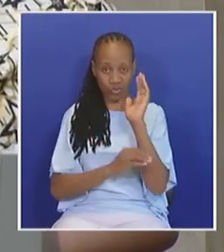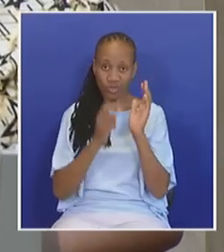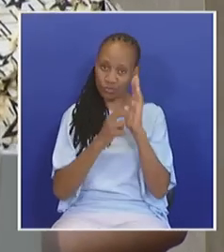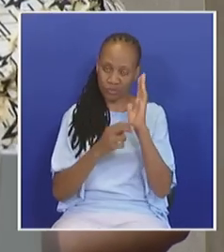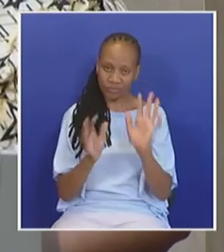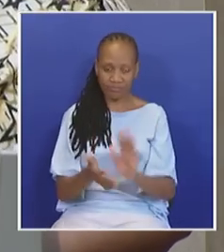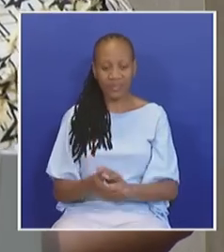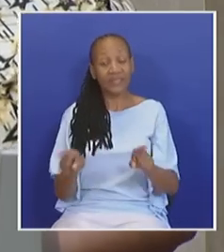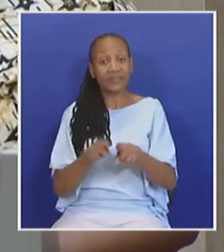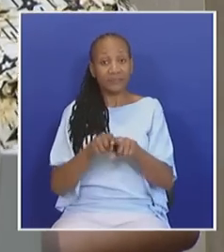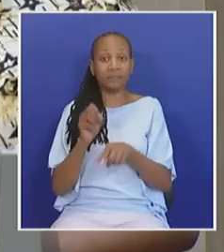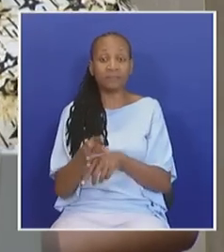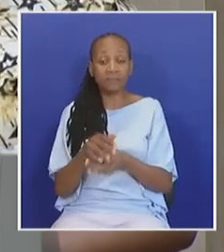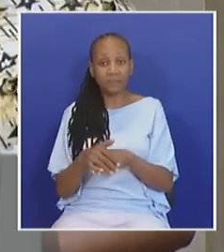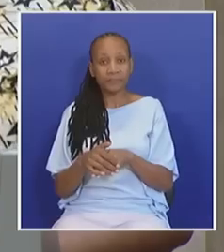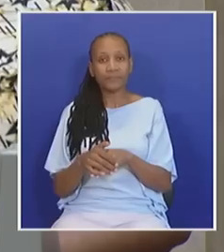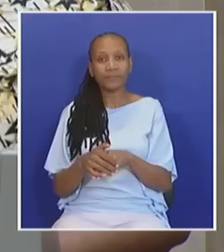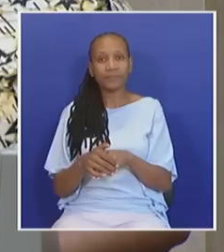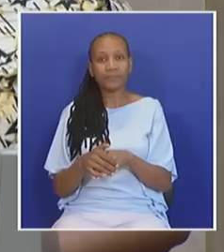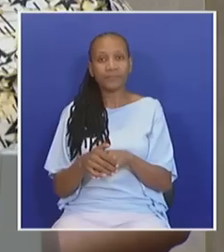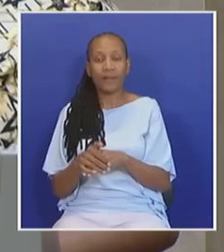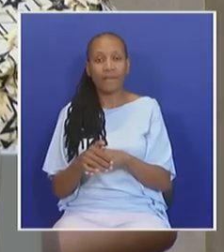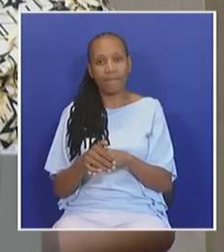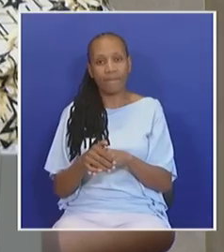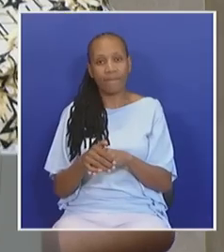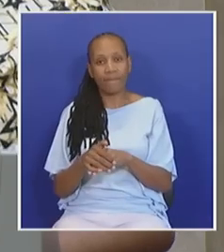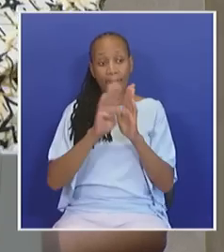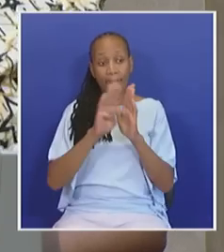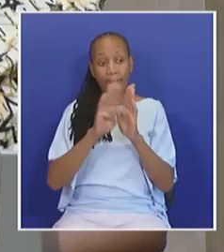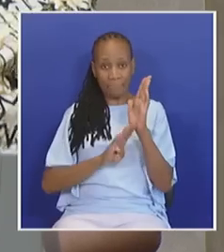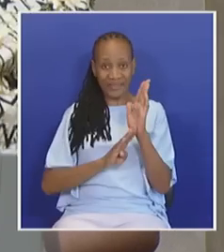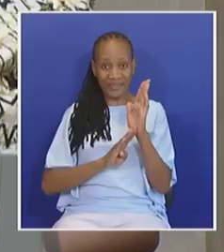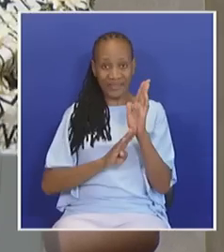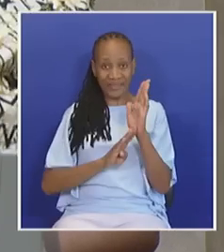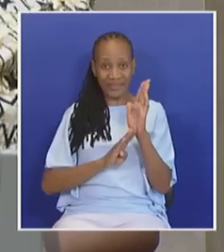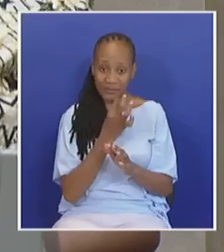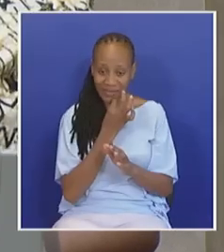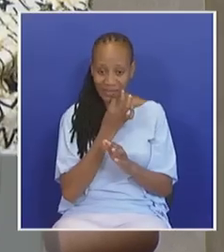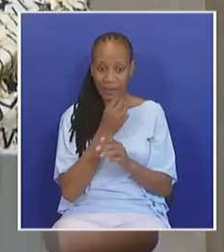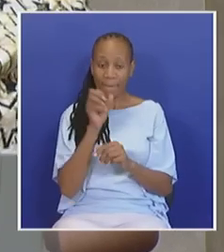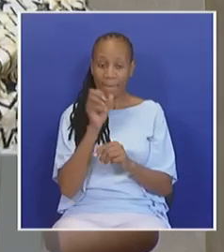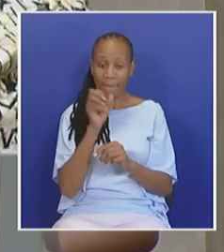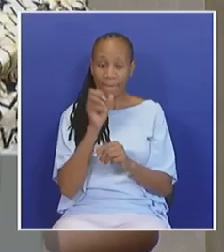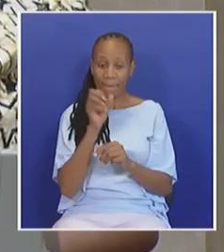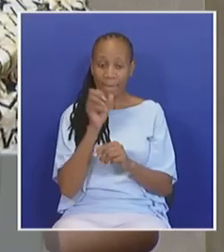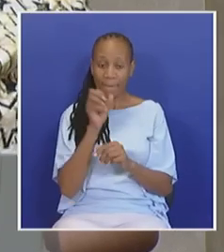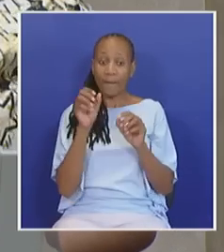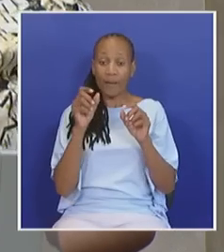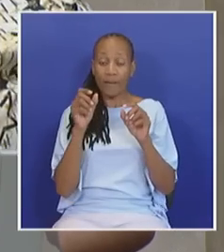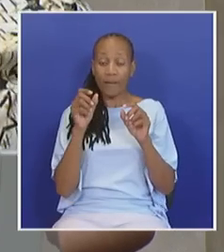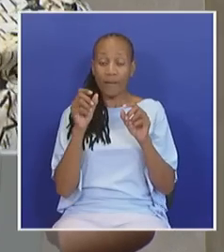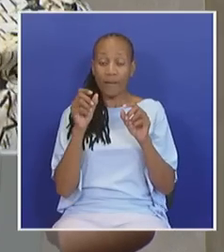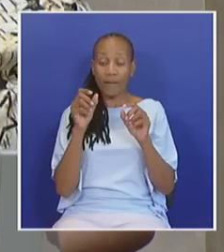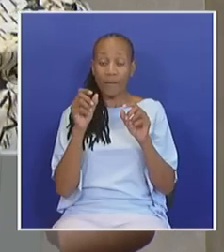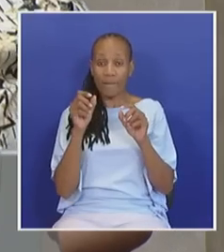with his or her nomination documents, provide the Commission with a recent photograph in a